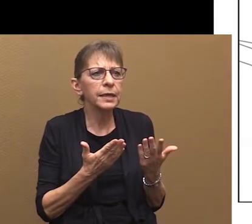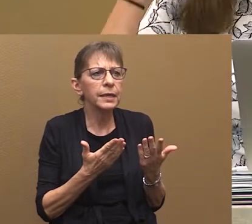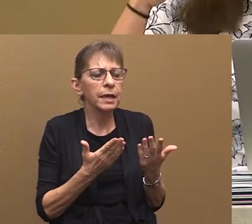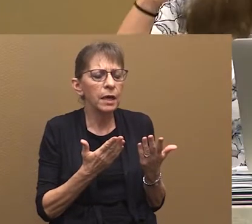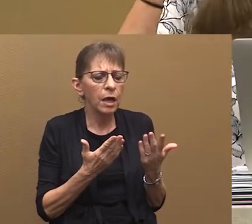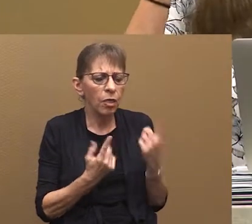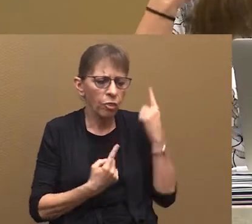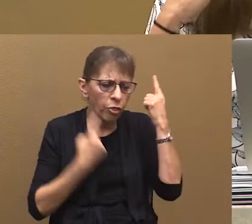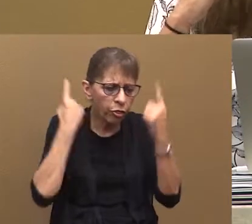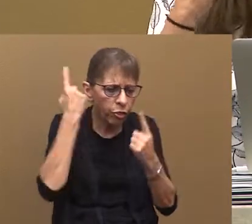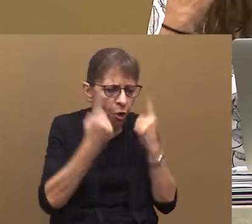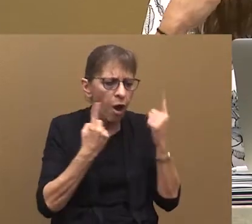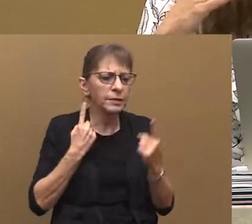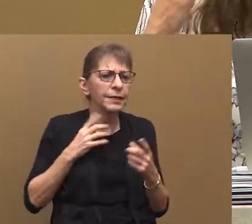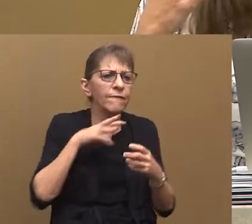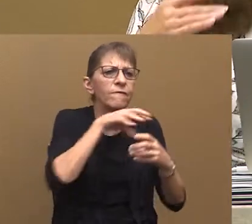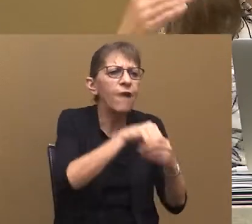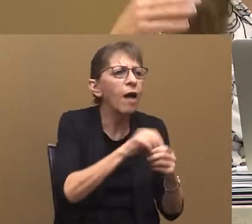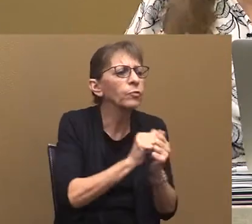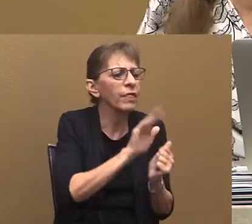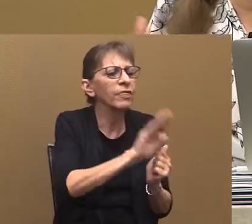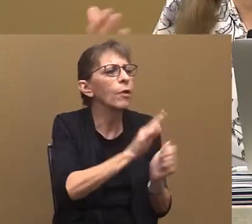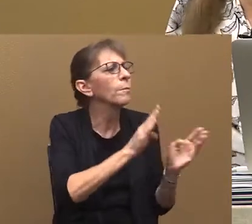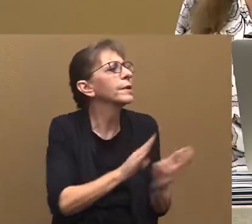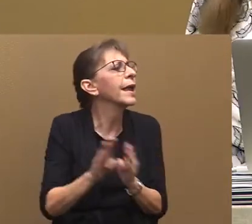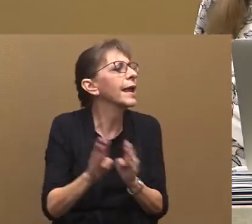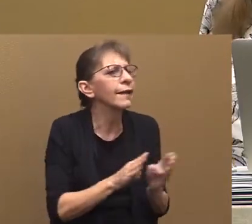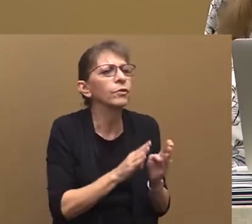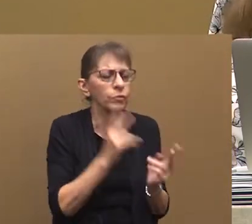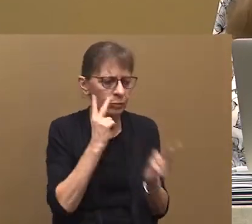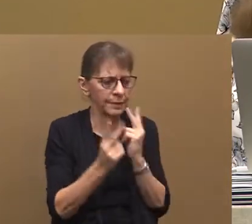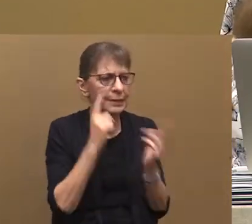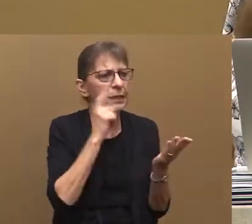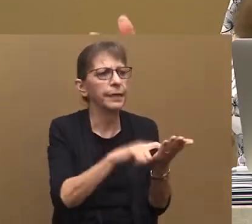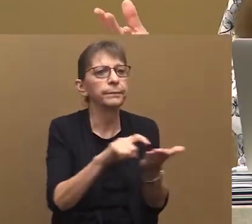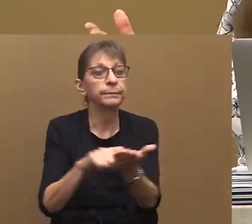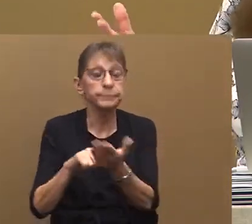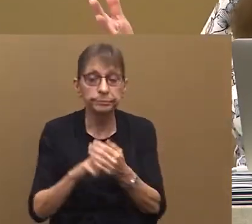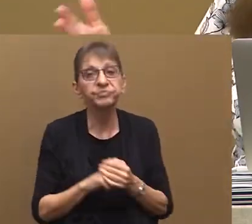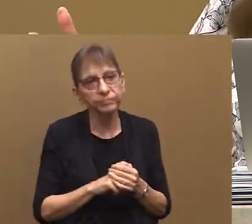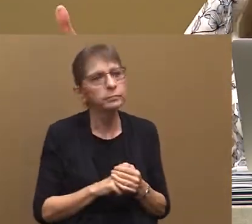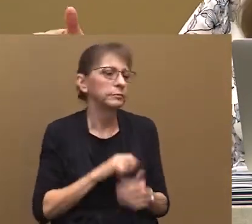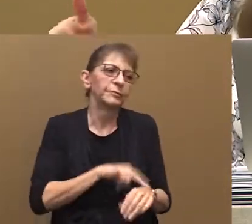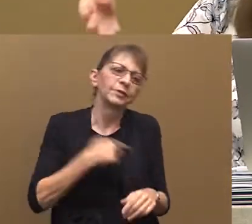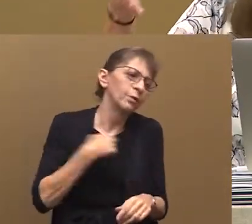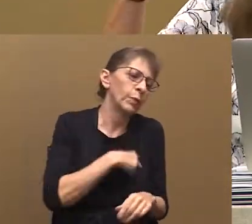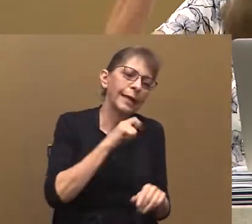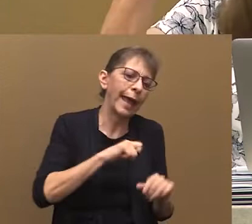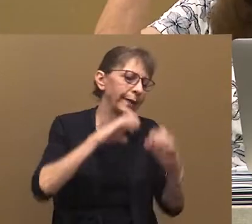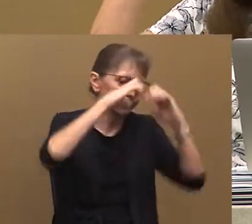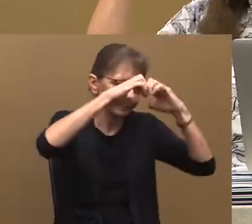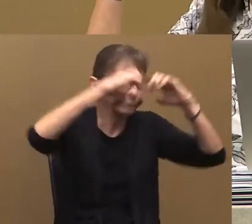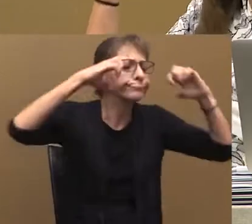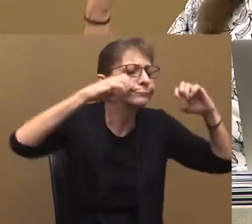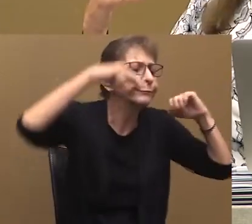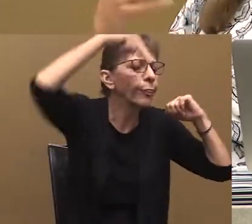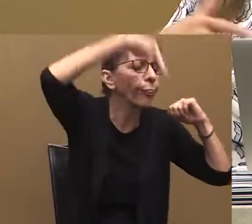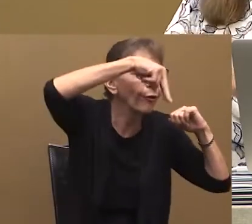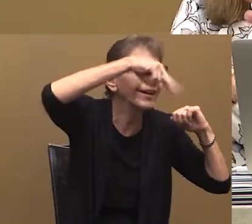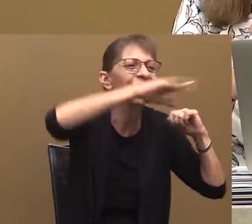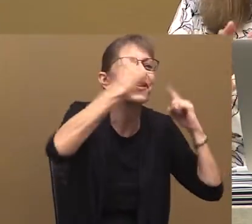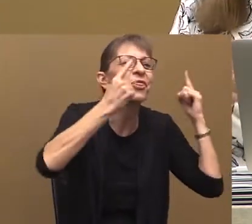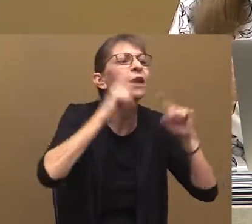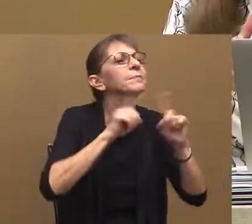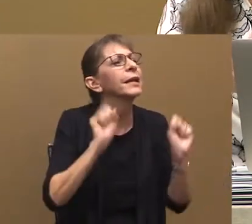the thoughts that are involved with the behaviors that you see? Of course, we can't actually magically look in